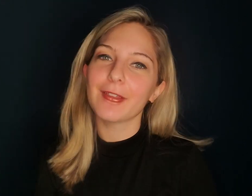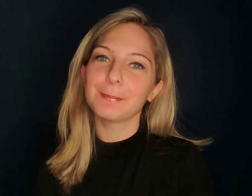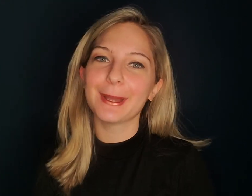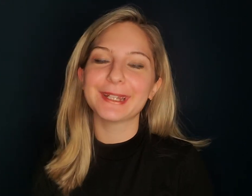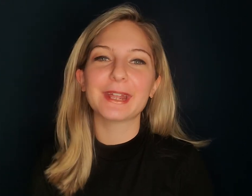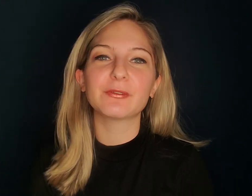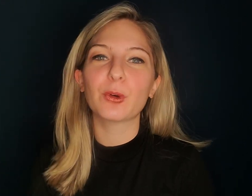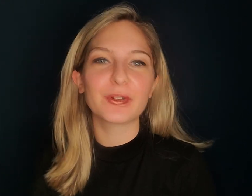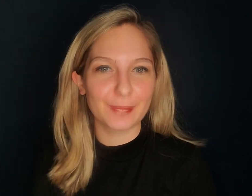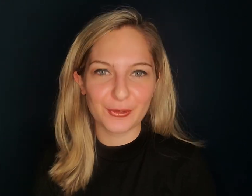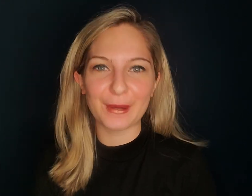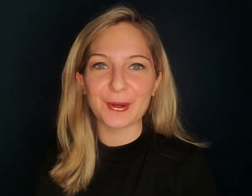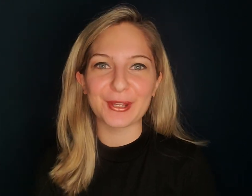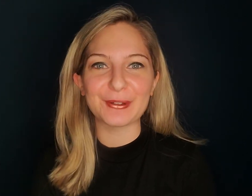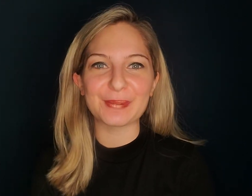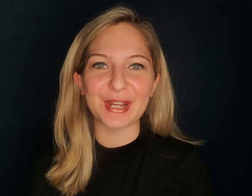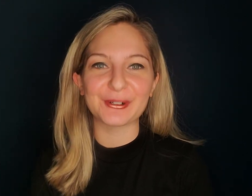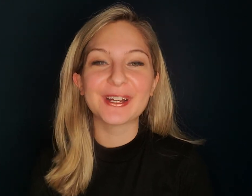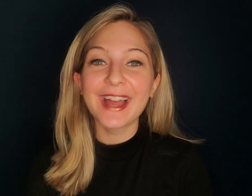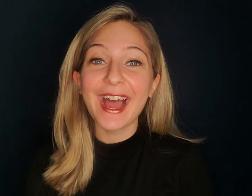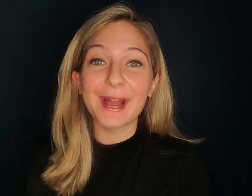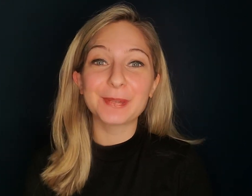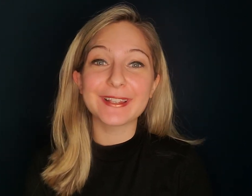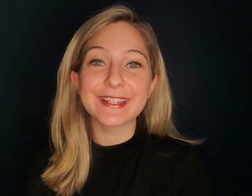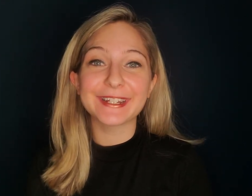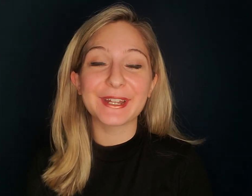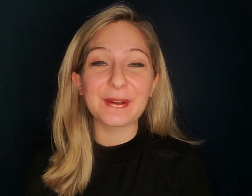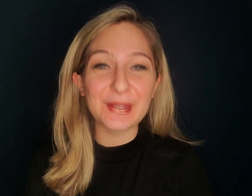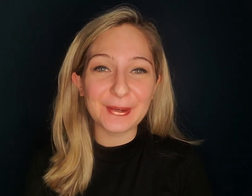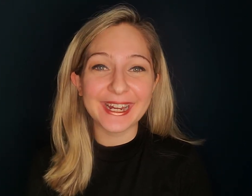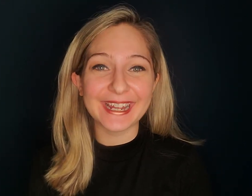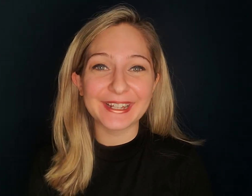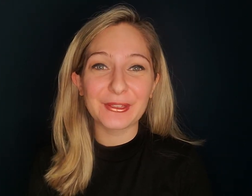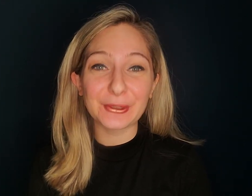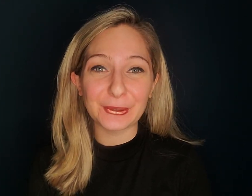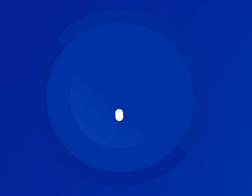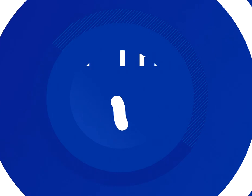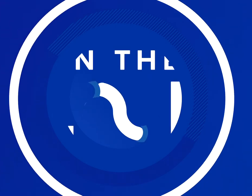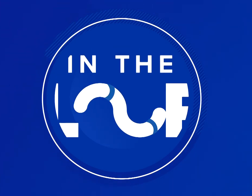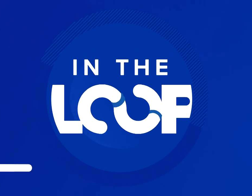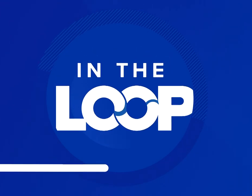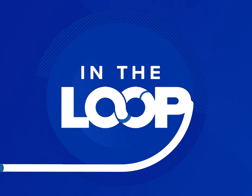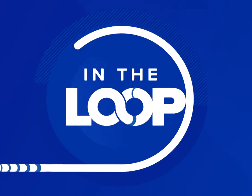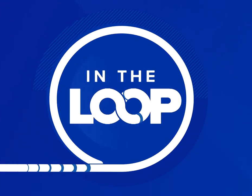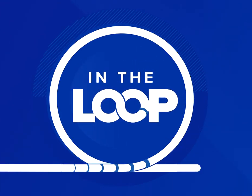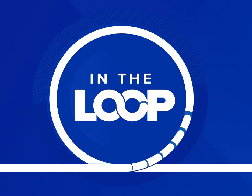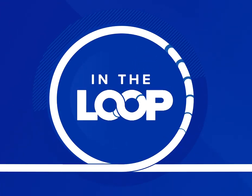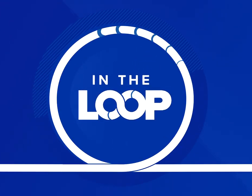hit that like button and of course subscribe to our YouTube channel. I'm Jenson, and now you're in the loop.